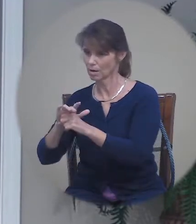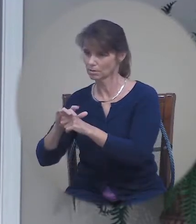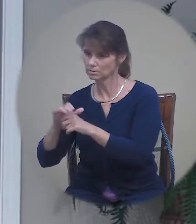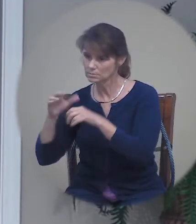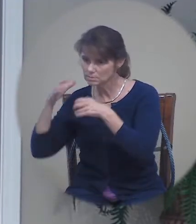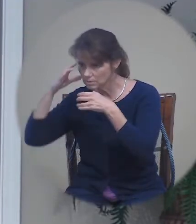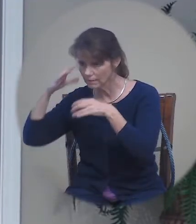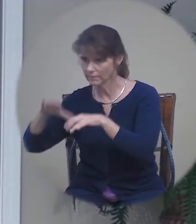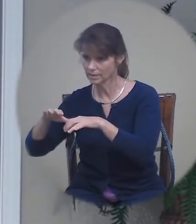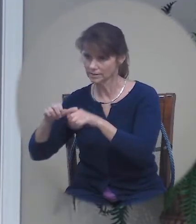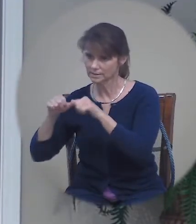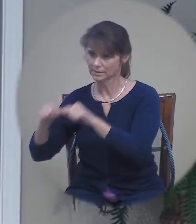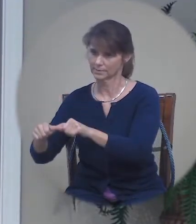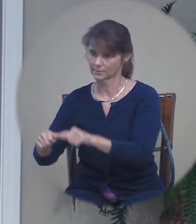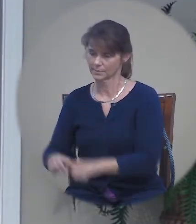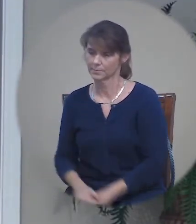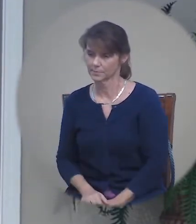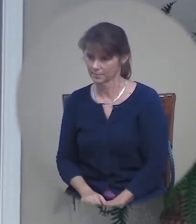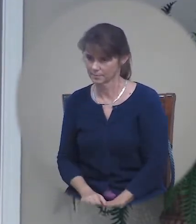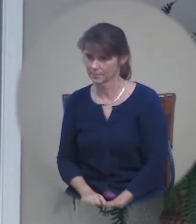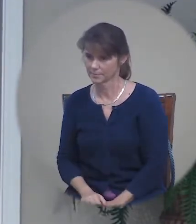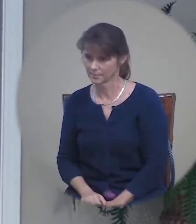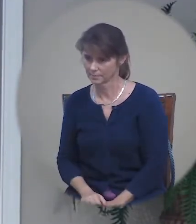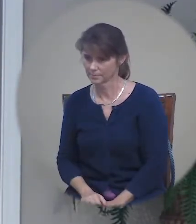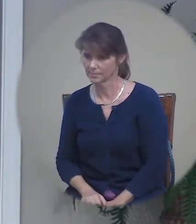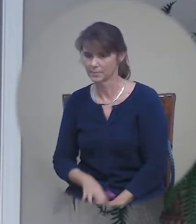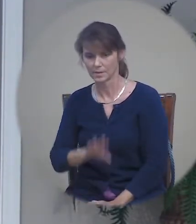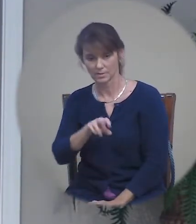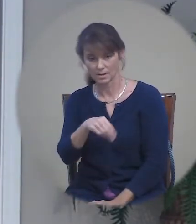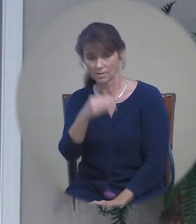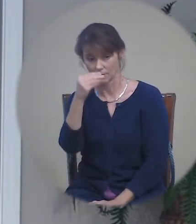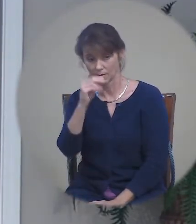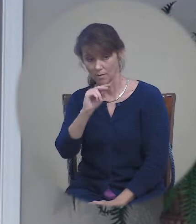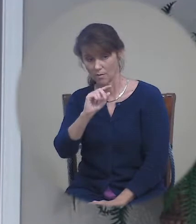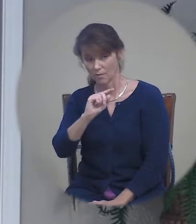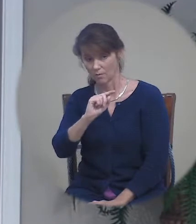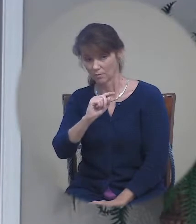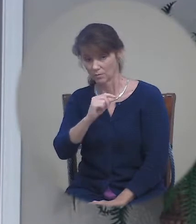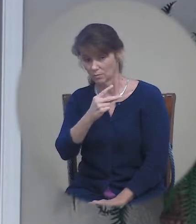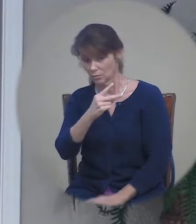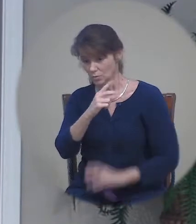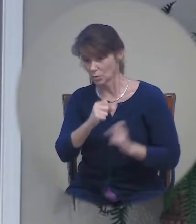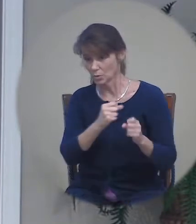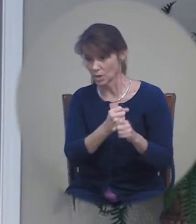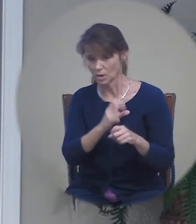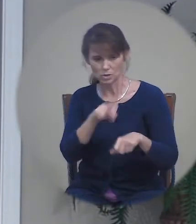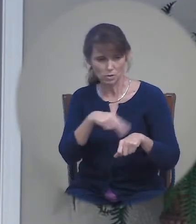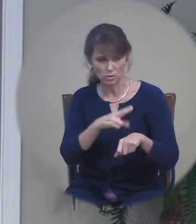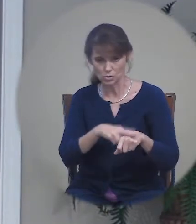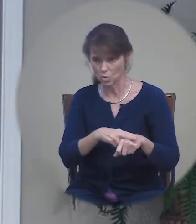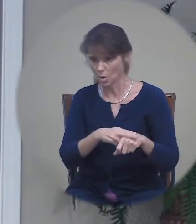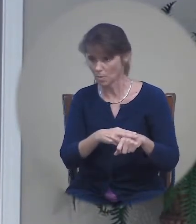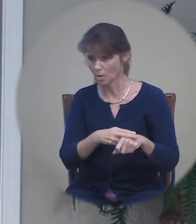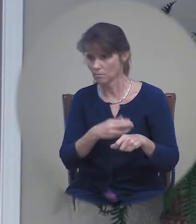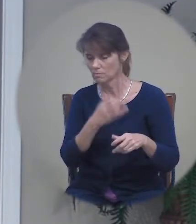abundance. The first 2 years, you're just going to basically have a normal harvest, but in the third year, you will have a have an